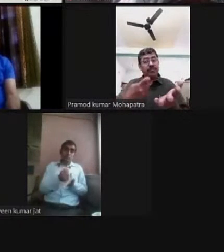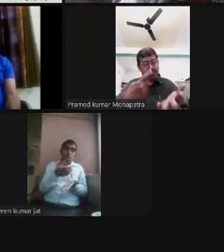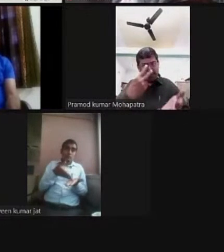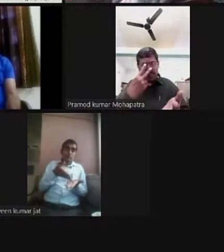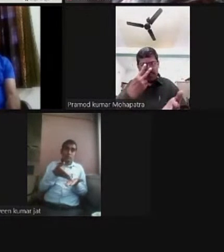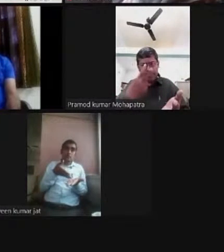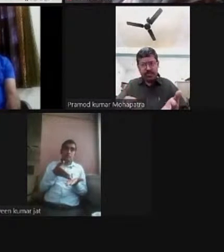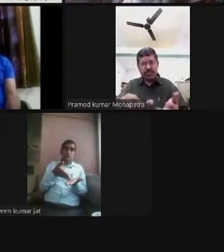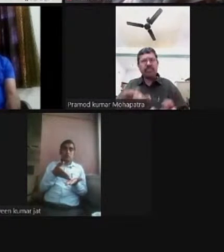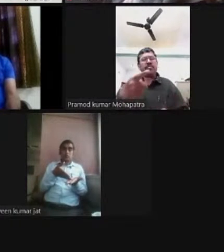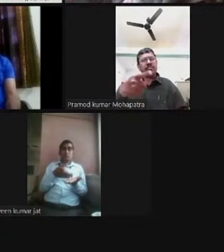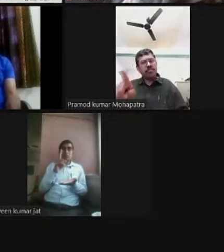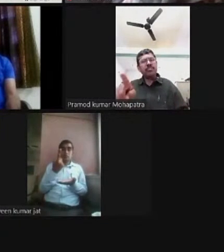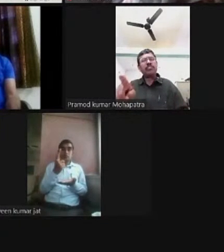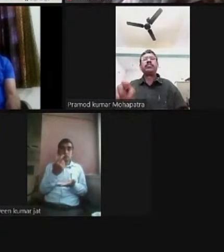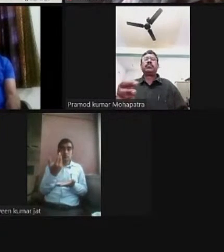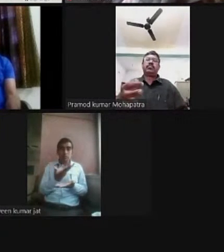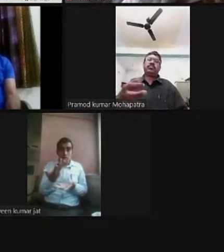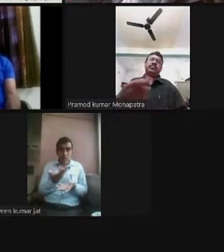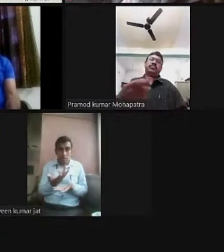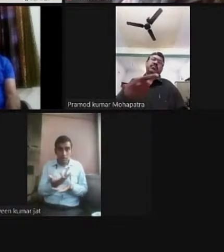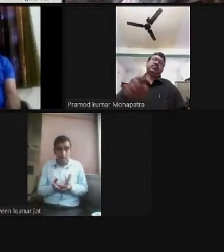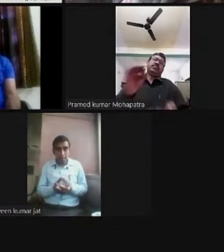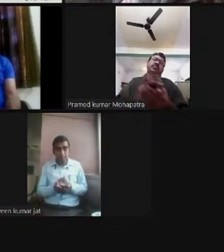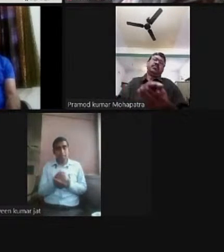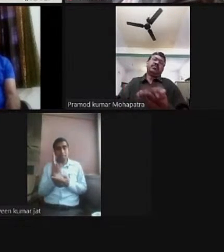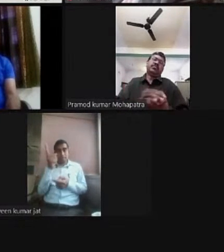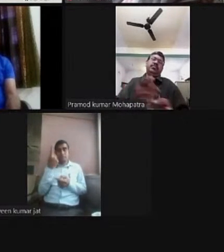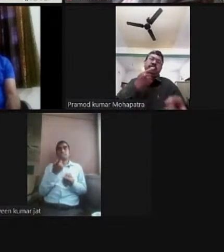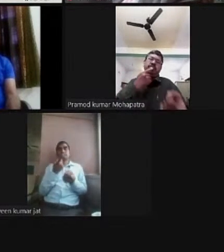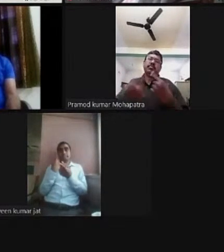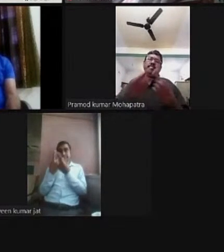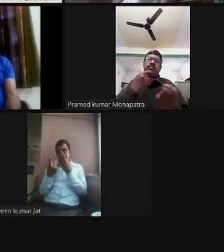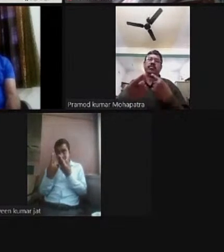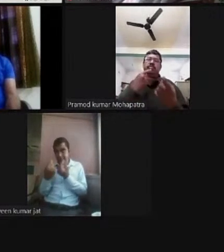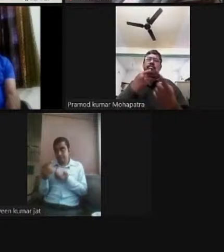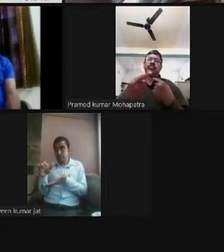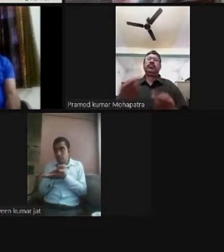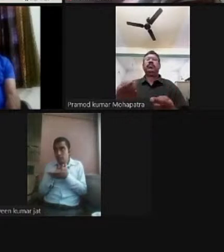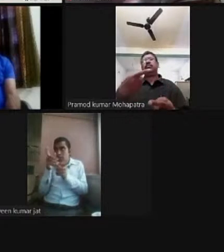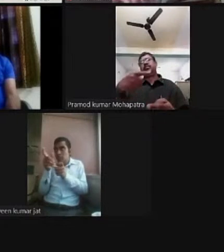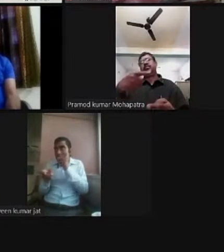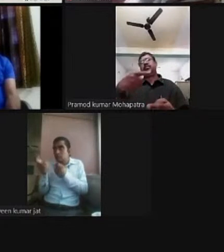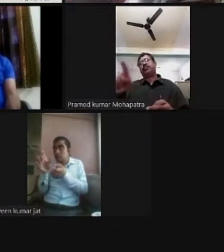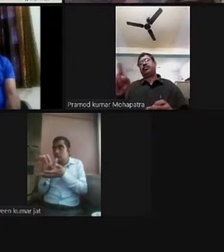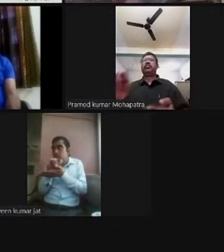a base. The base should be the first one being like we need to analyze the needs of the people.